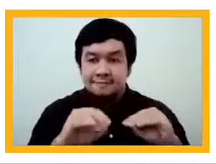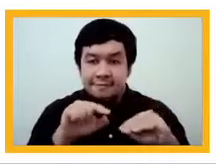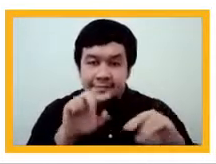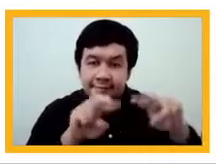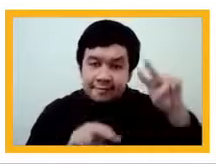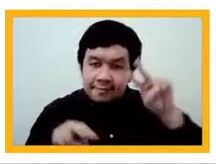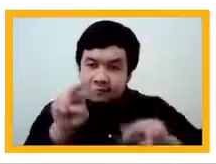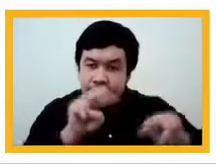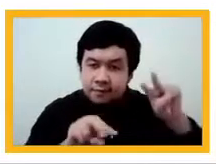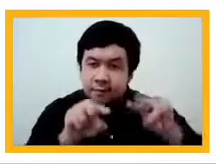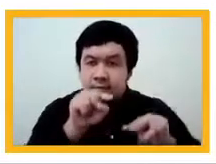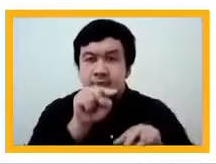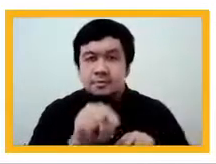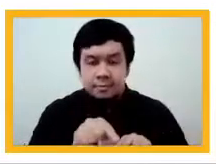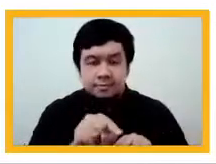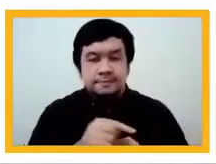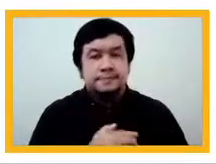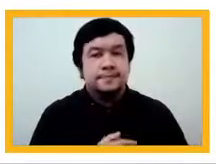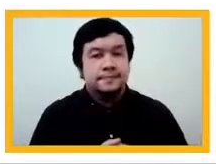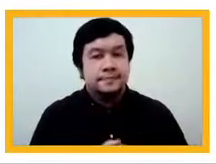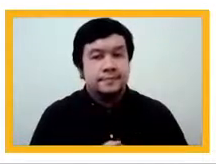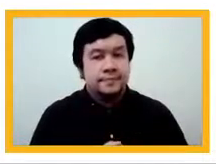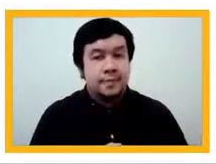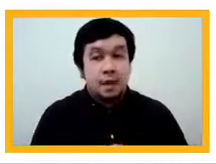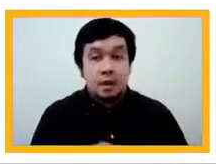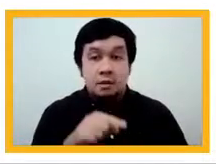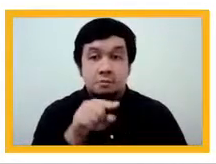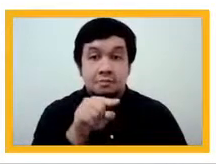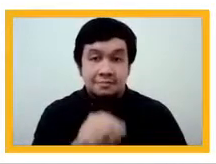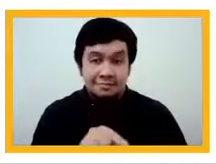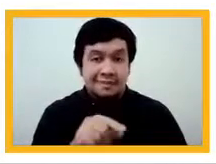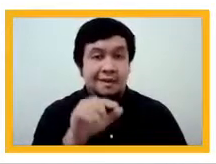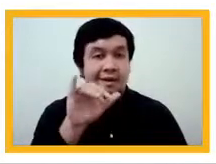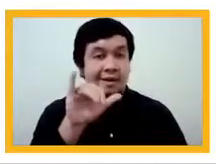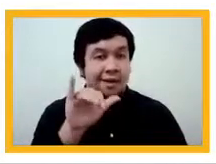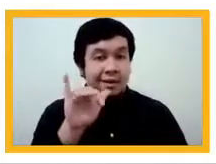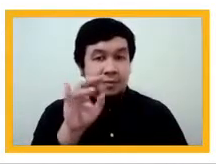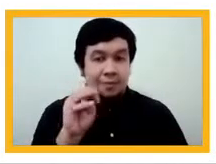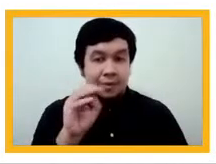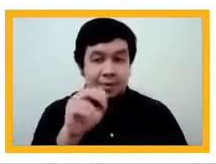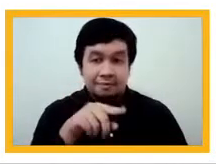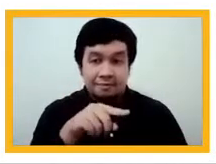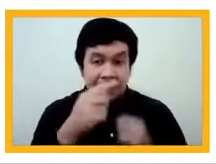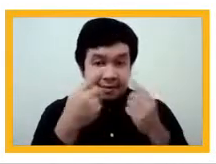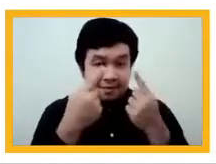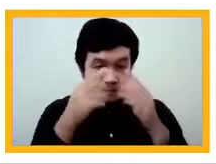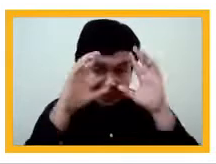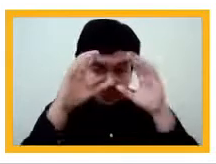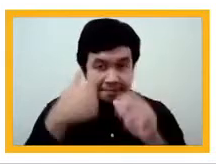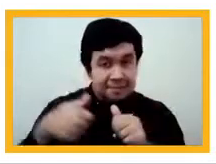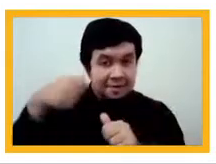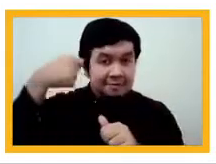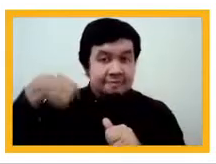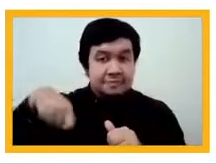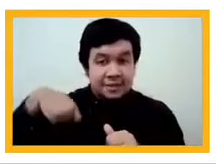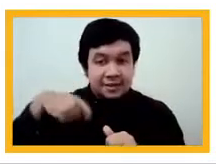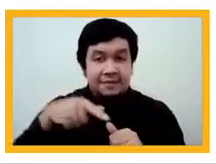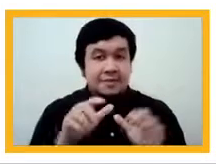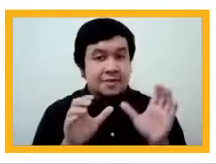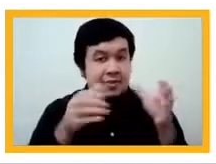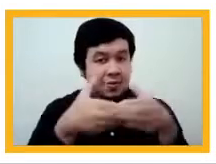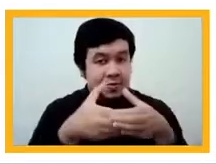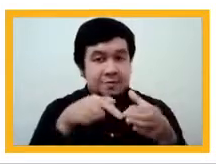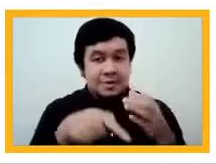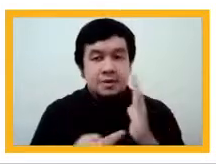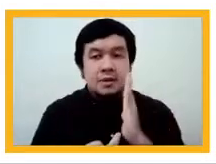the president of the Association of Software Centered Universities, and he will share some of his experience and work,